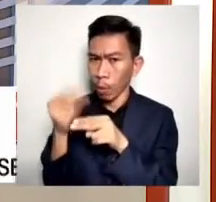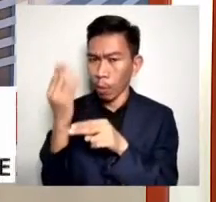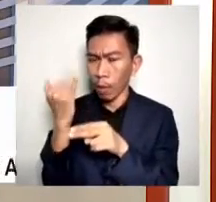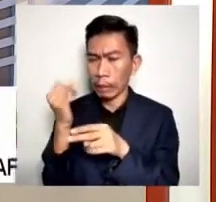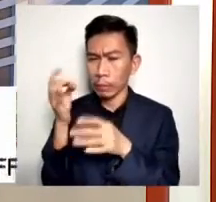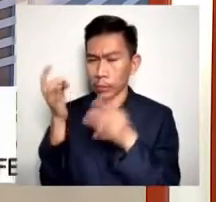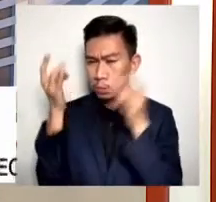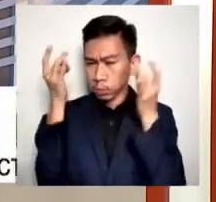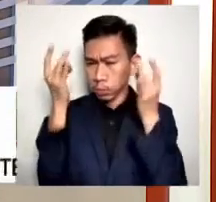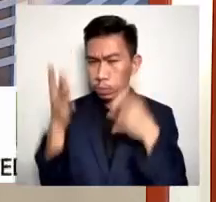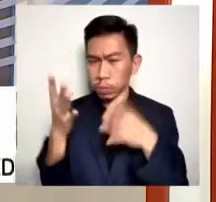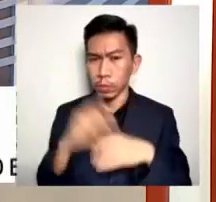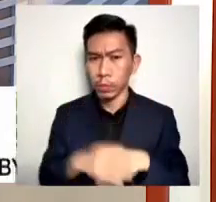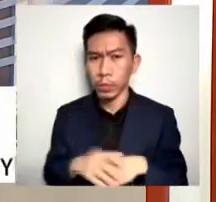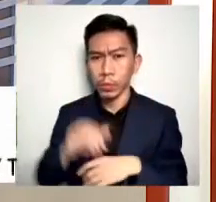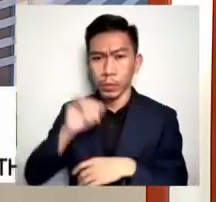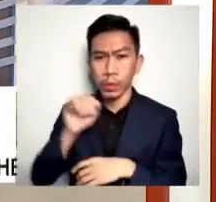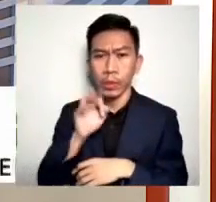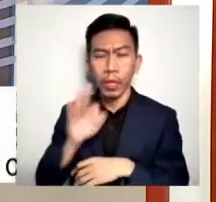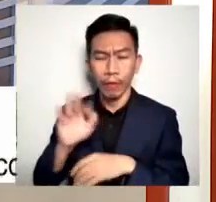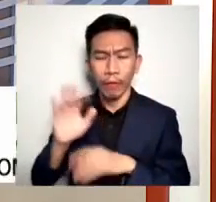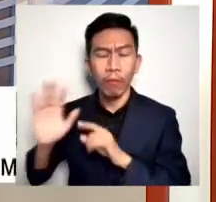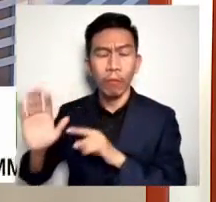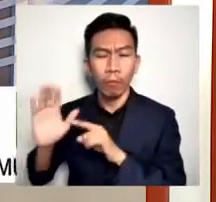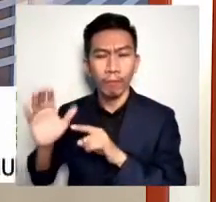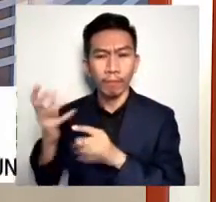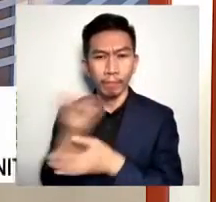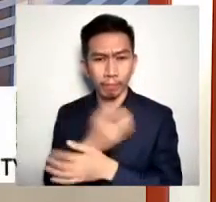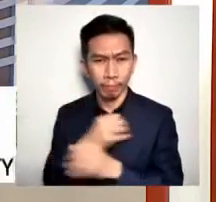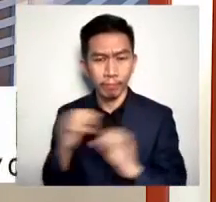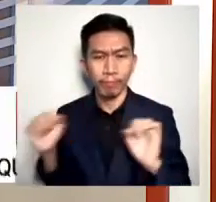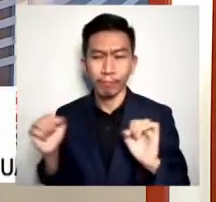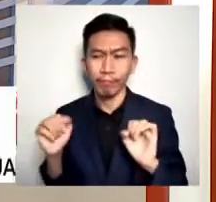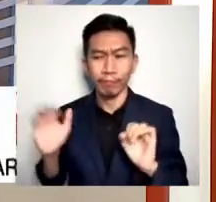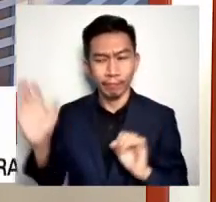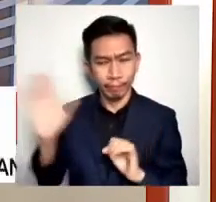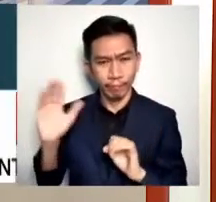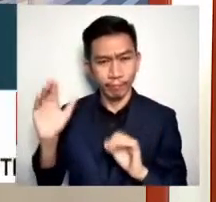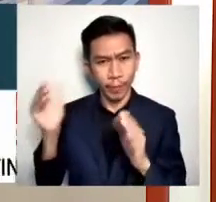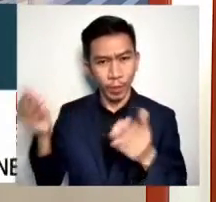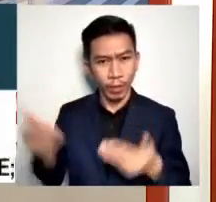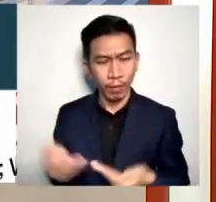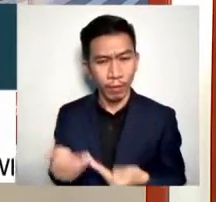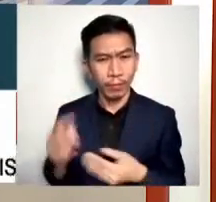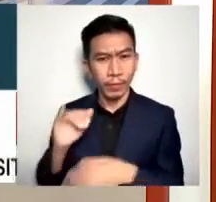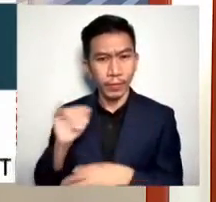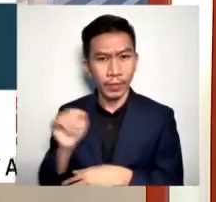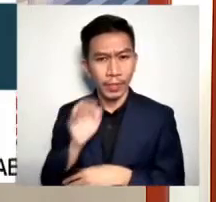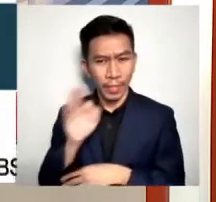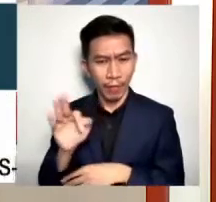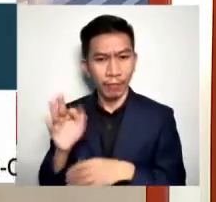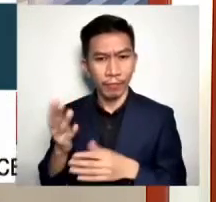call him Jeff for his safety. Hi, and welcome to the Dateline Philippines, Jeff. Thanks for joining us today.